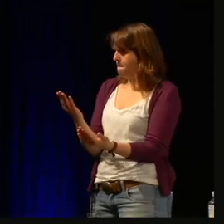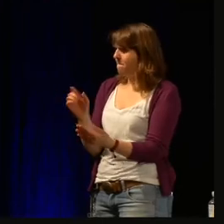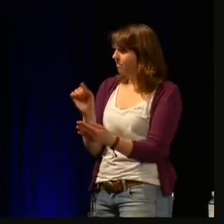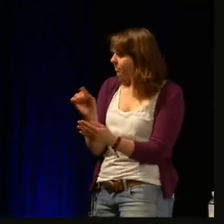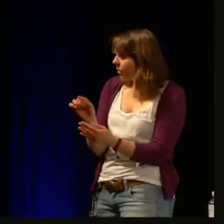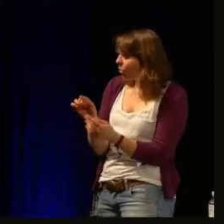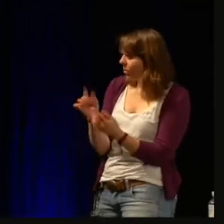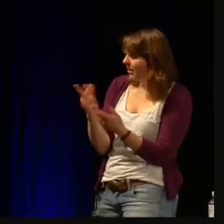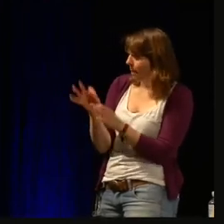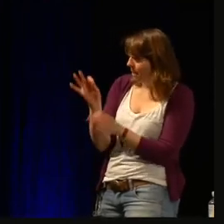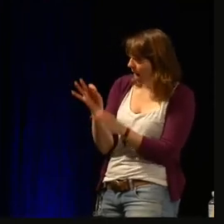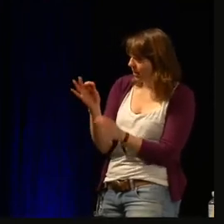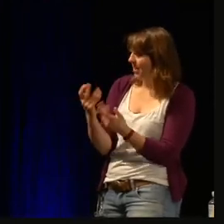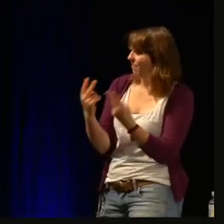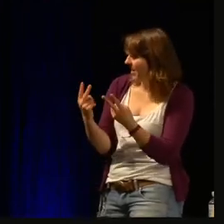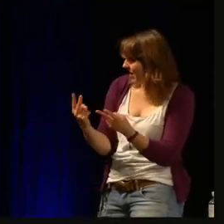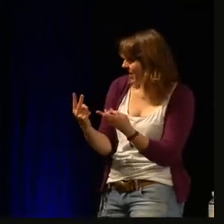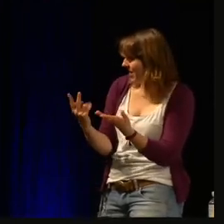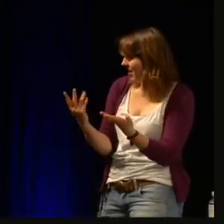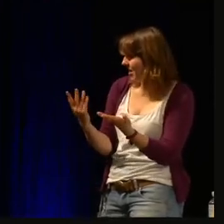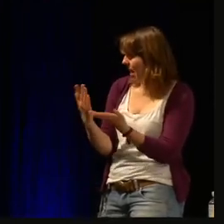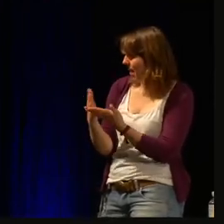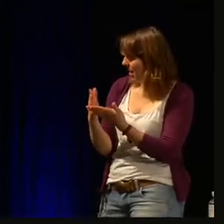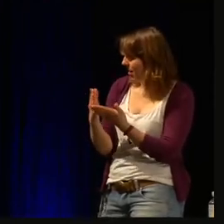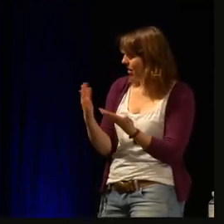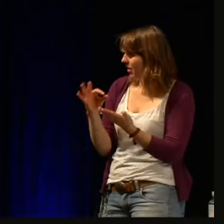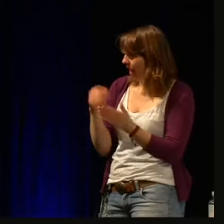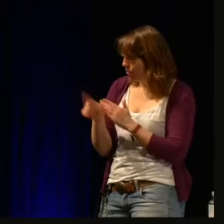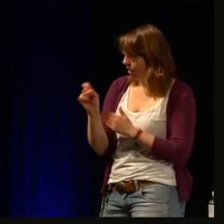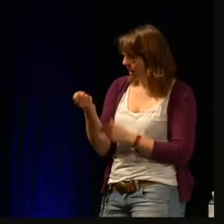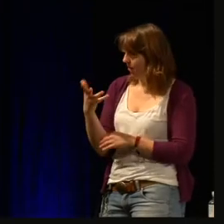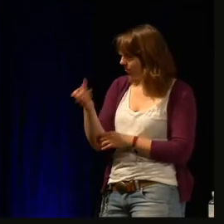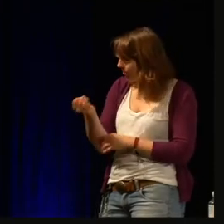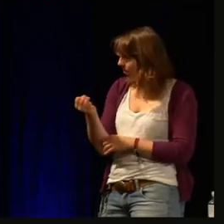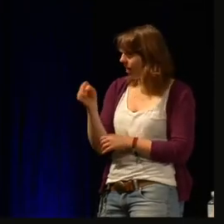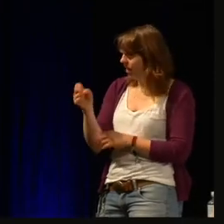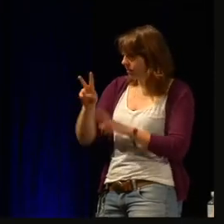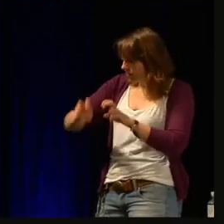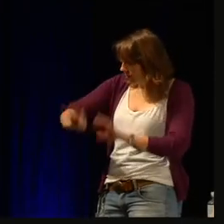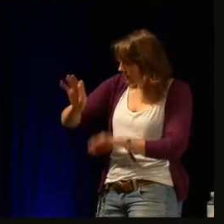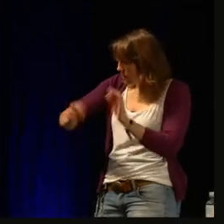is there something like values grouped around this boundary